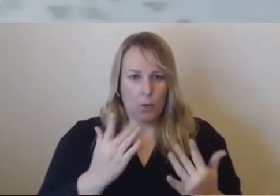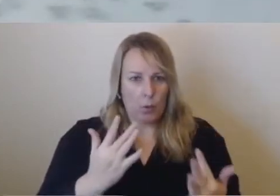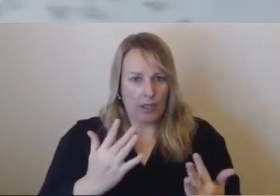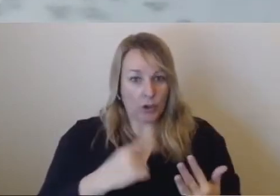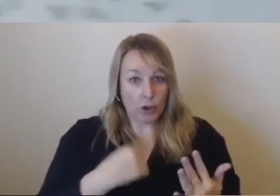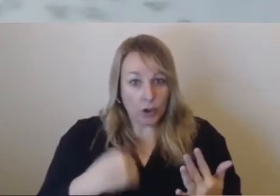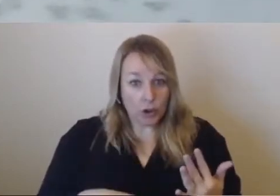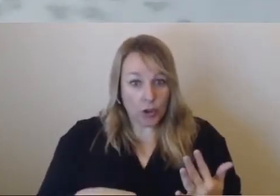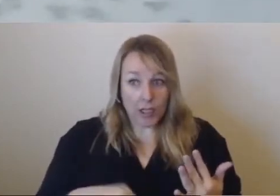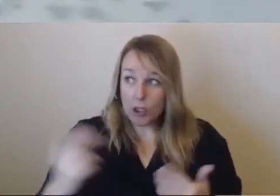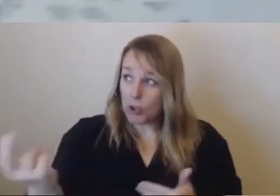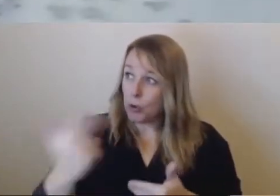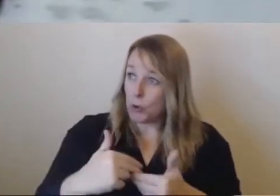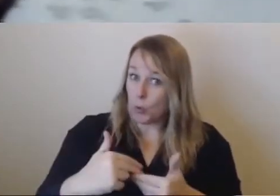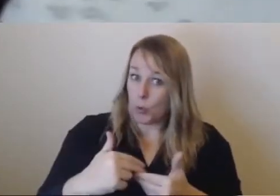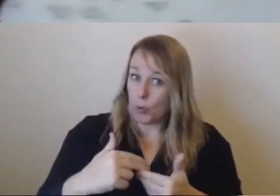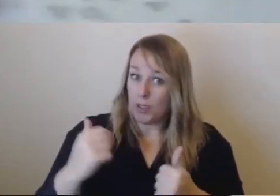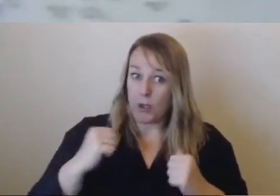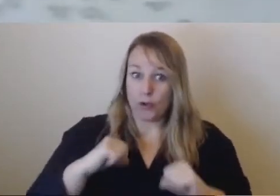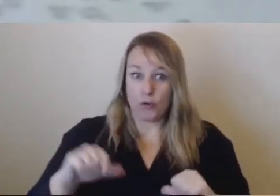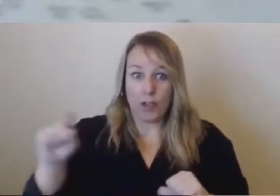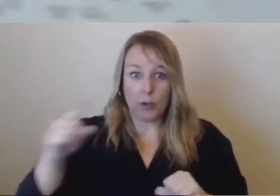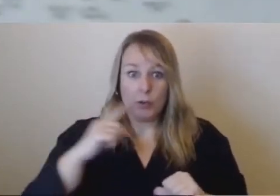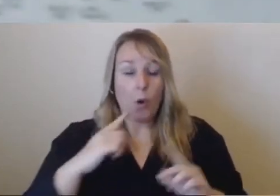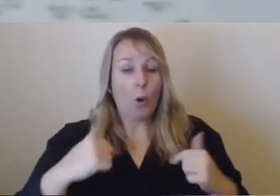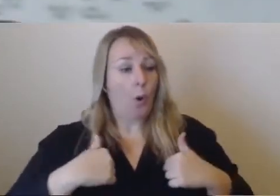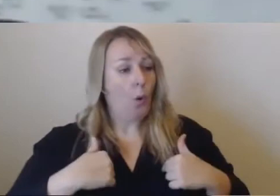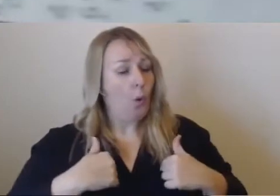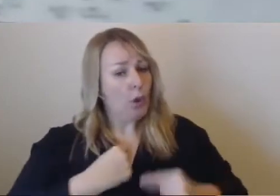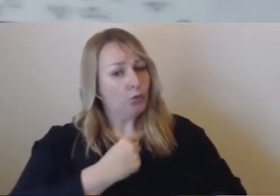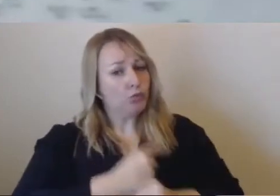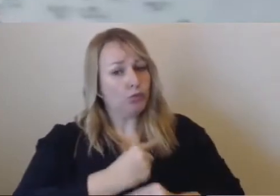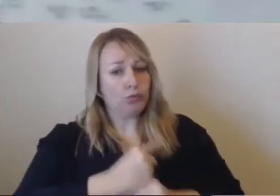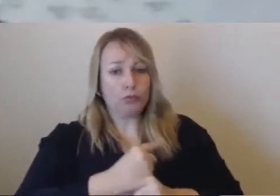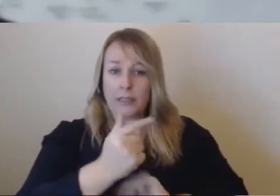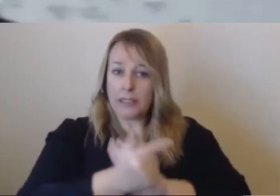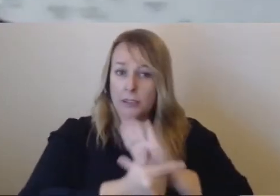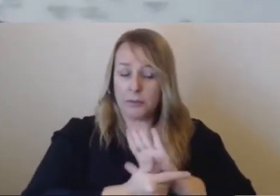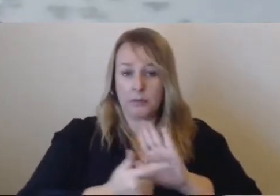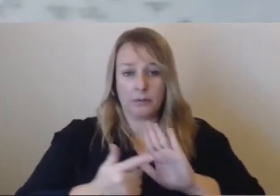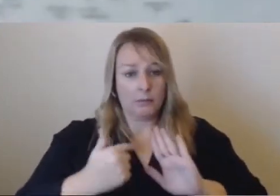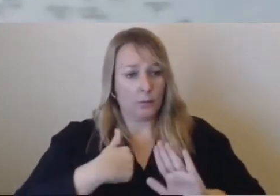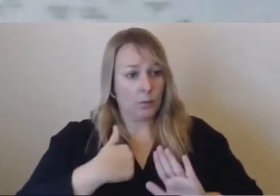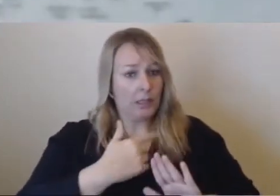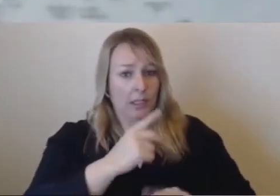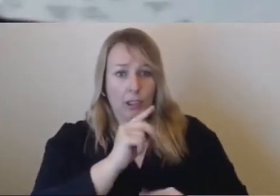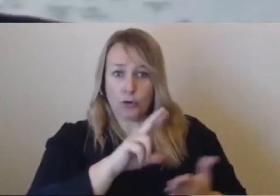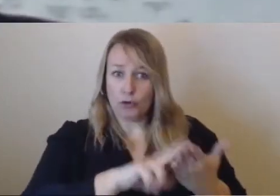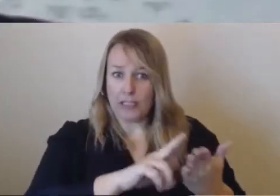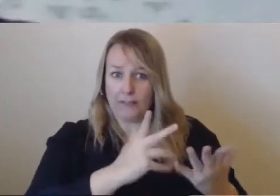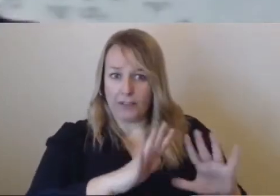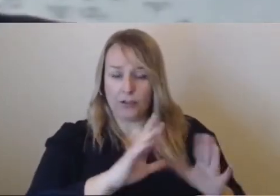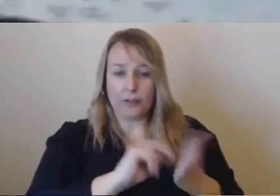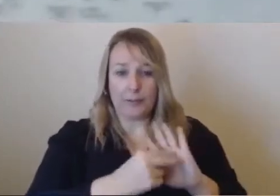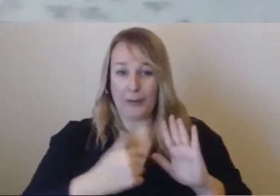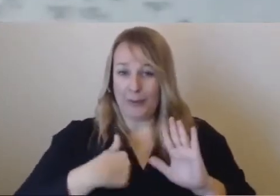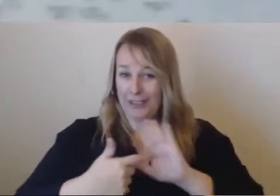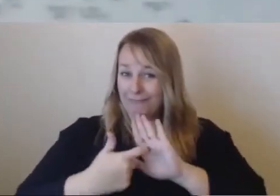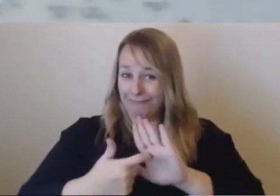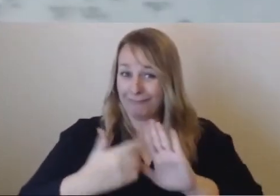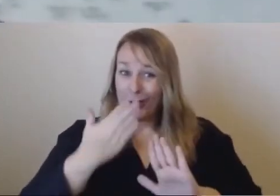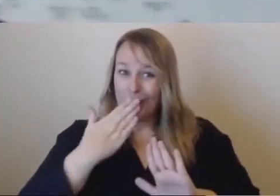to simply legitimize irresponsible arms transfers and by wearing that badge of a state party to the Arms Trade Treaty? And the answer, you